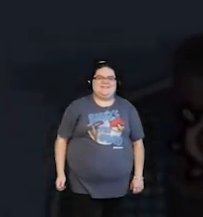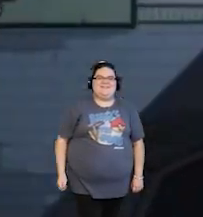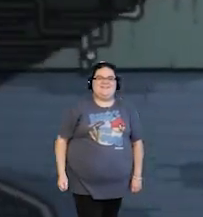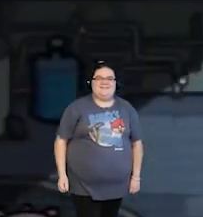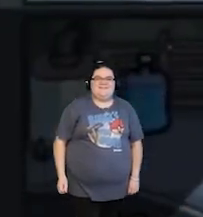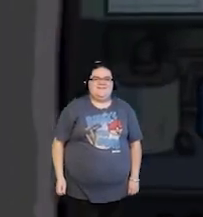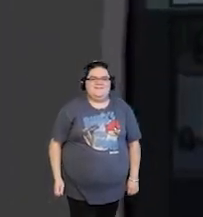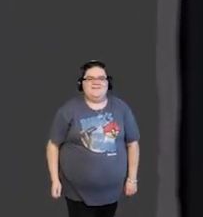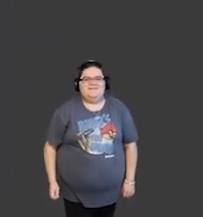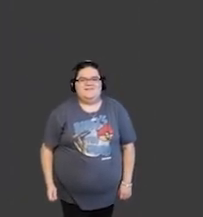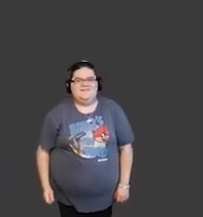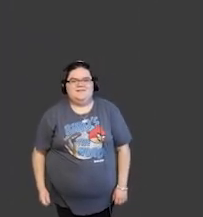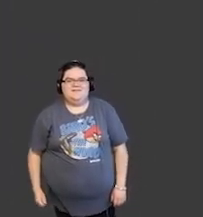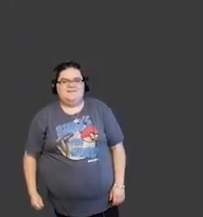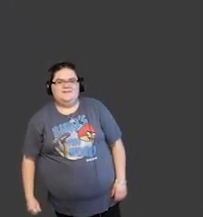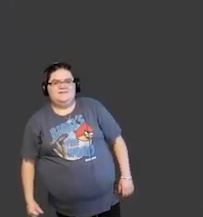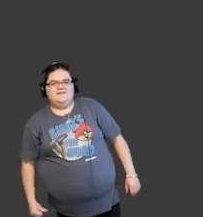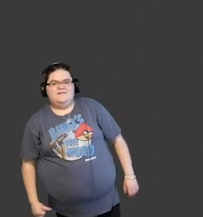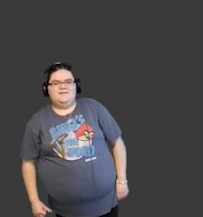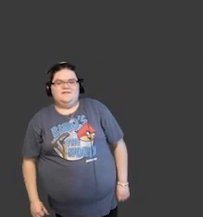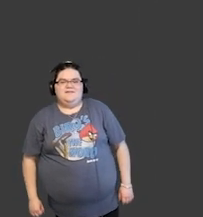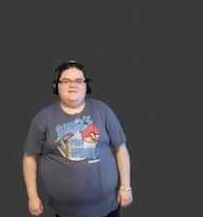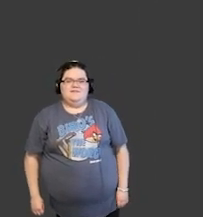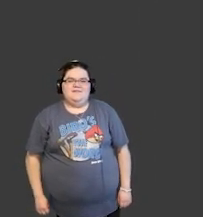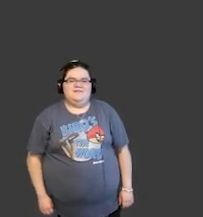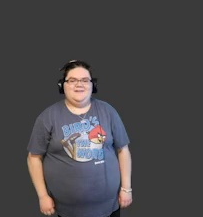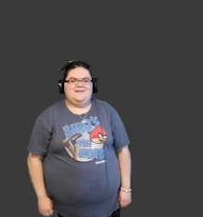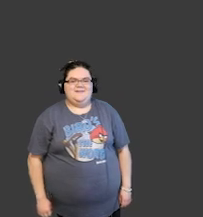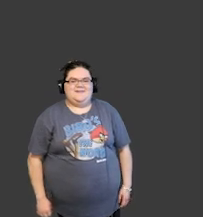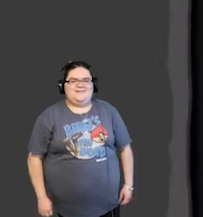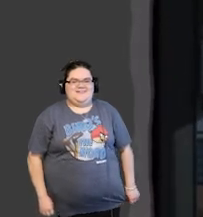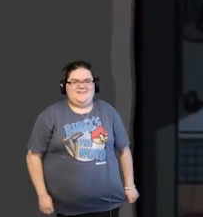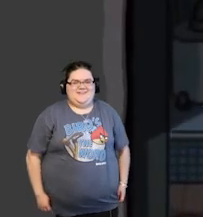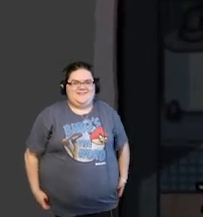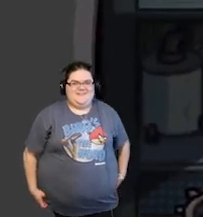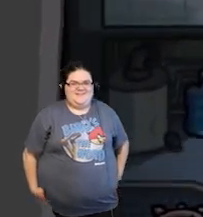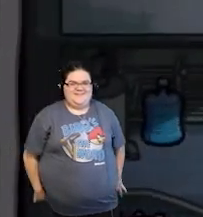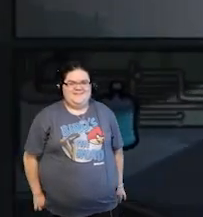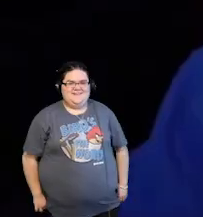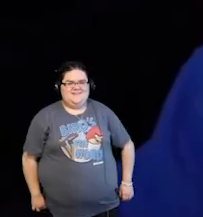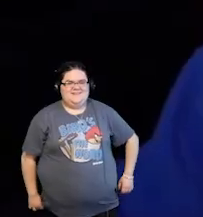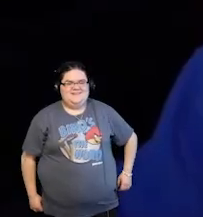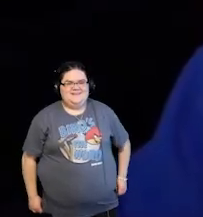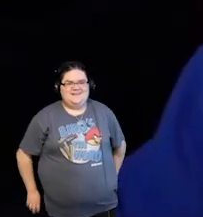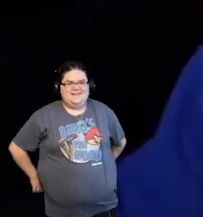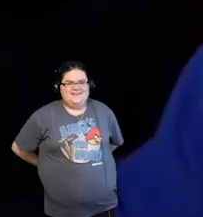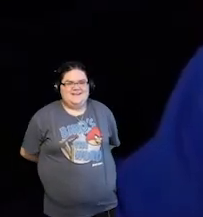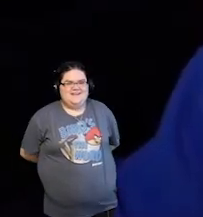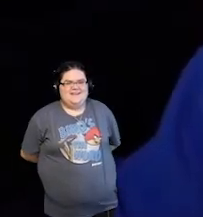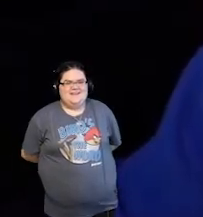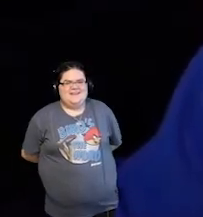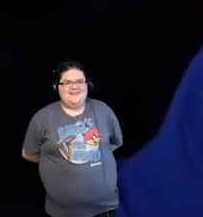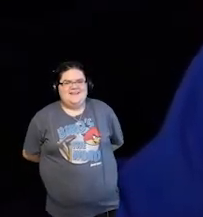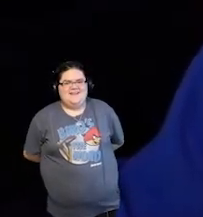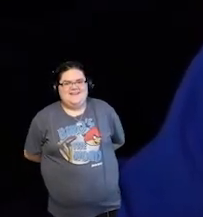Literally 10 seconds later. Closing random doors is good. Get me out of here. Damn it! That's